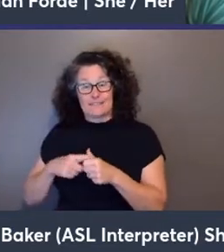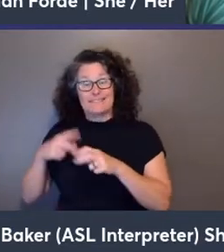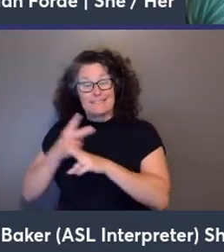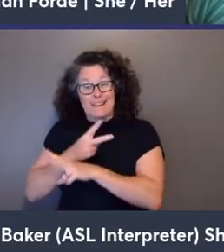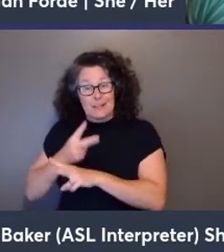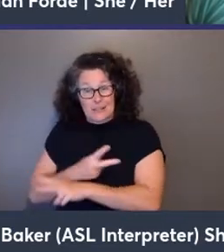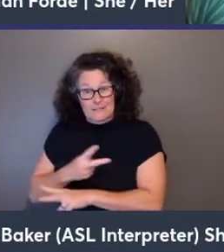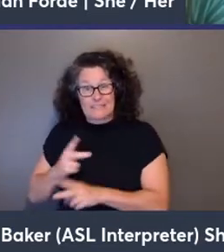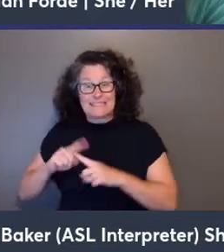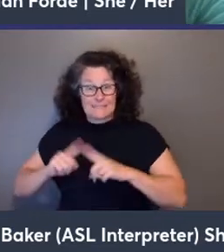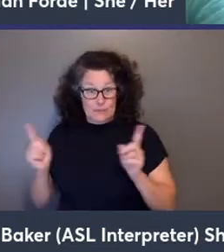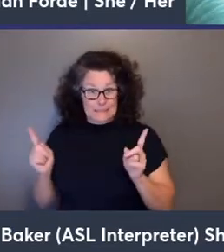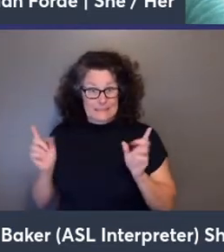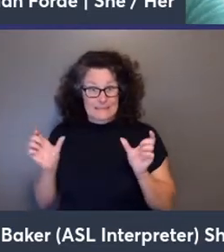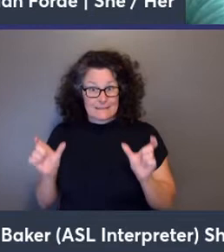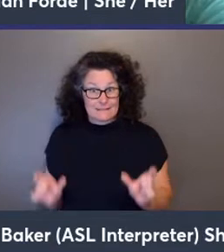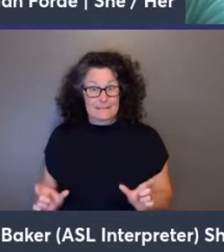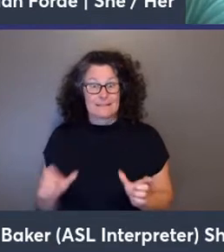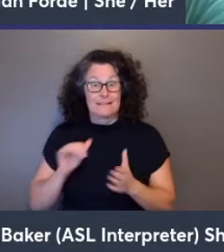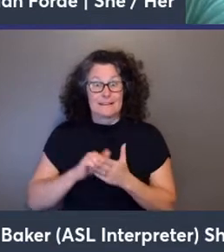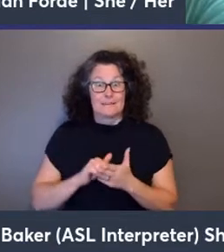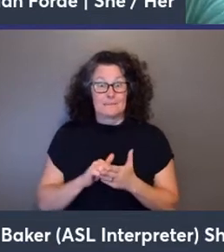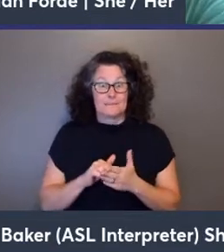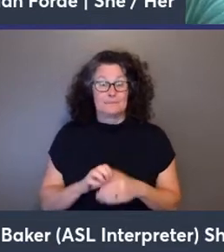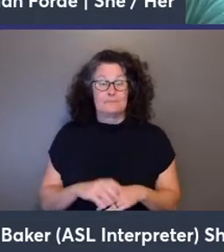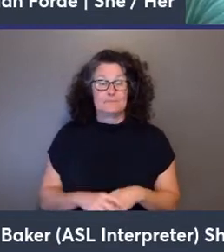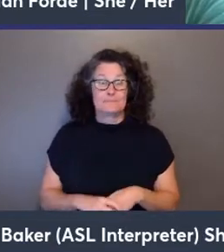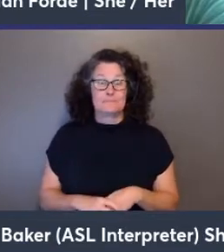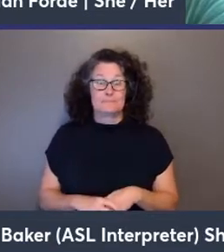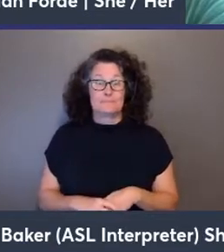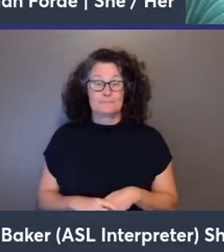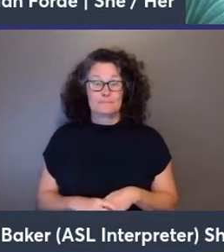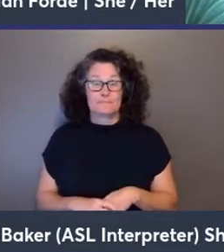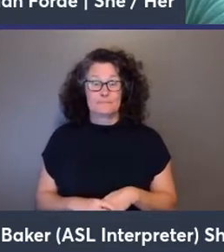fields. Let's use max salary,